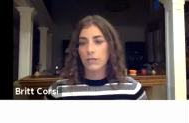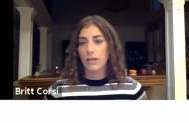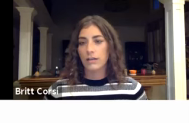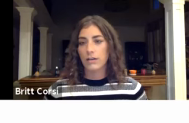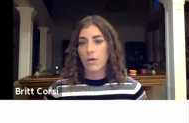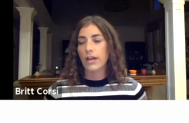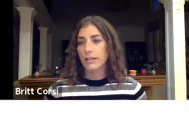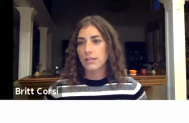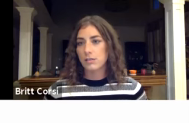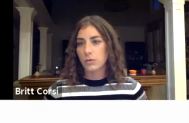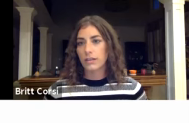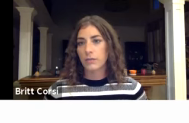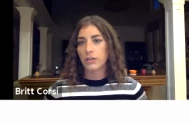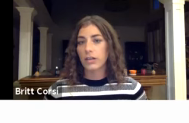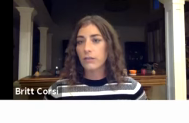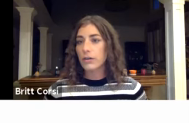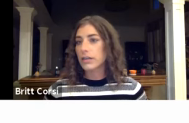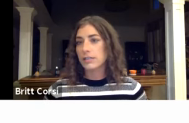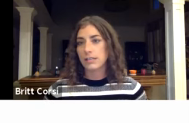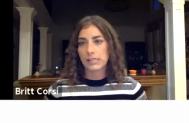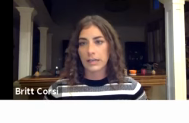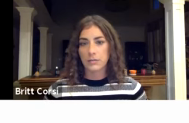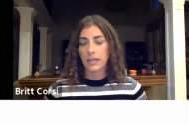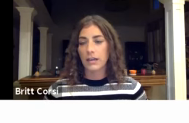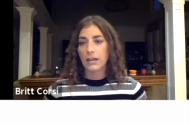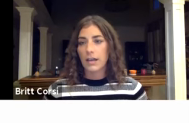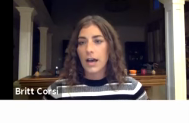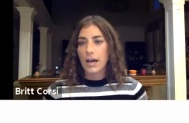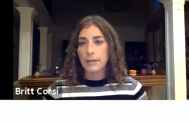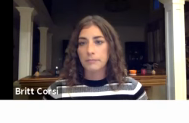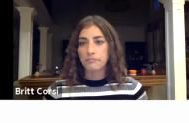solution and know that this is what they've been looking for is insane to me.